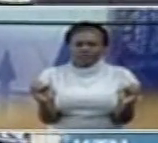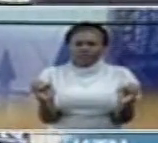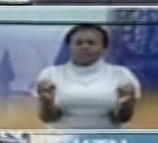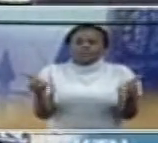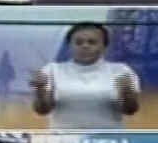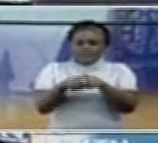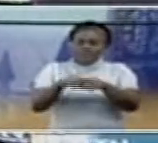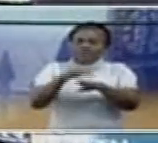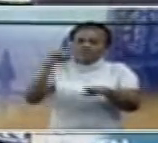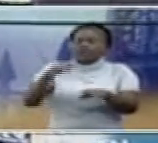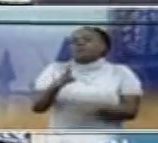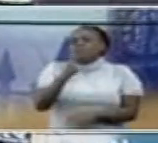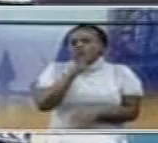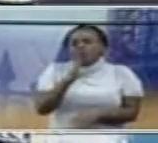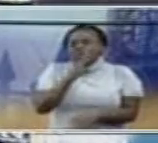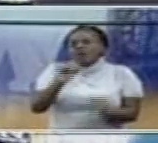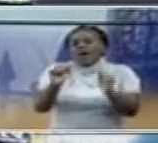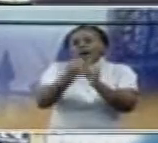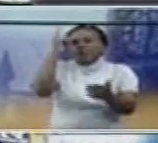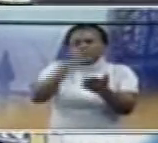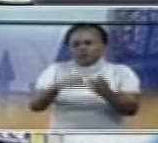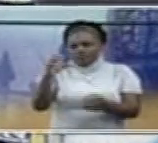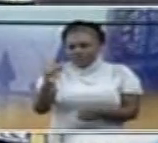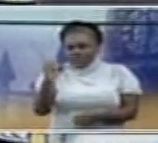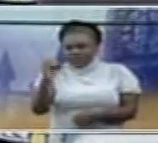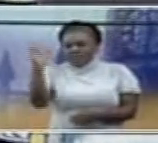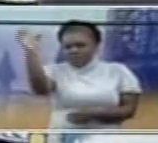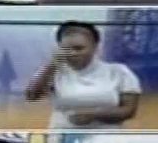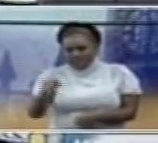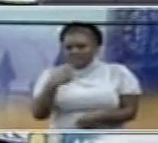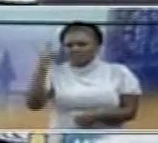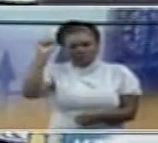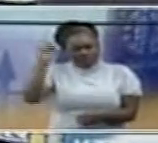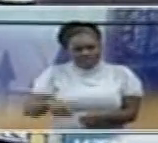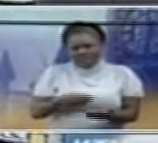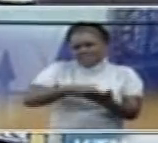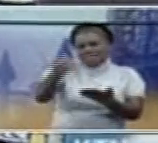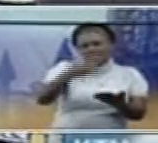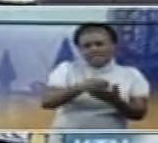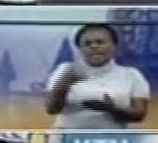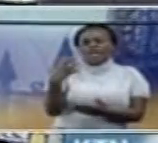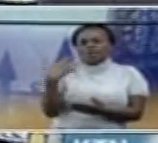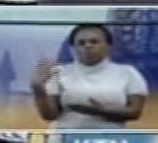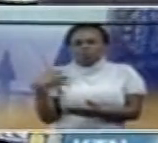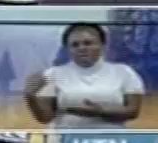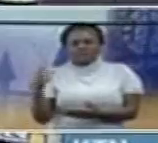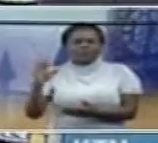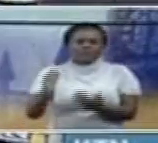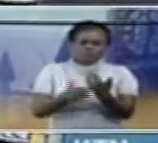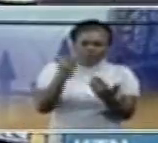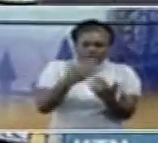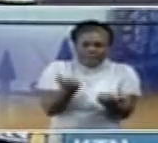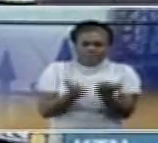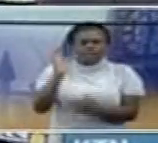ripple effect of borrowing. And in this case, 15% of the respondents said they had to sell their assets in order to take care of that